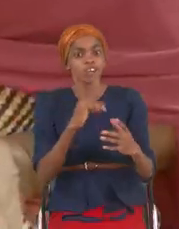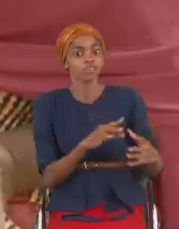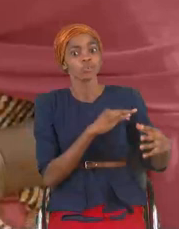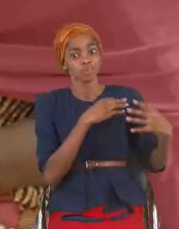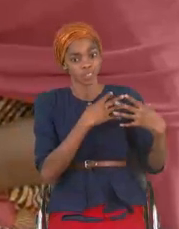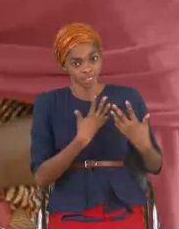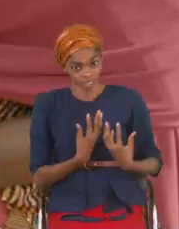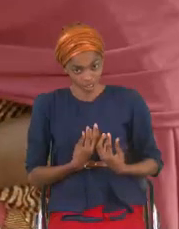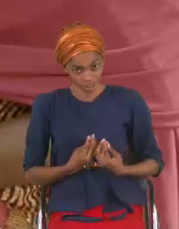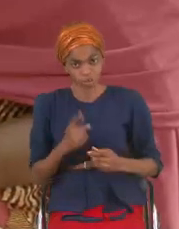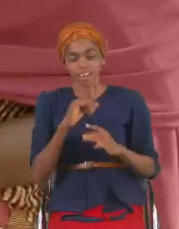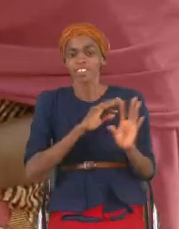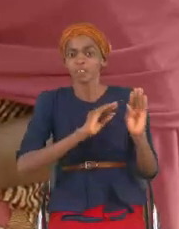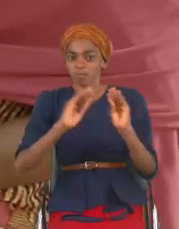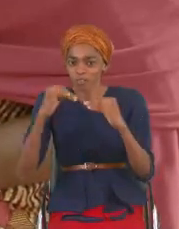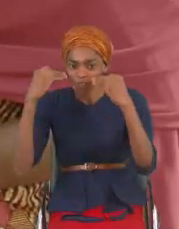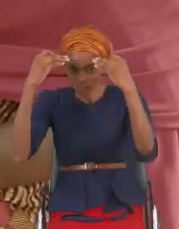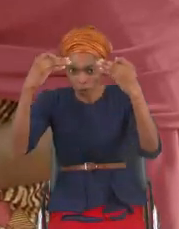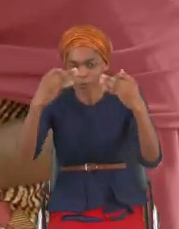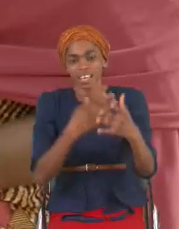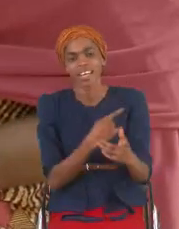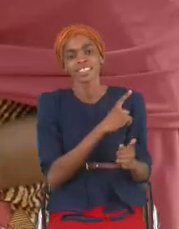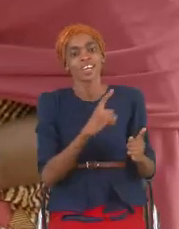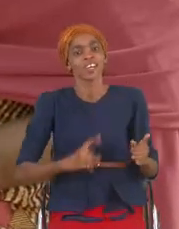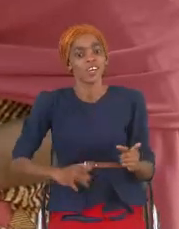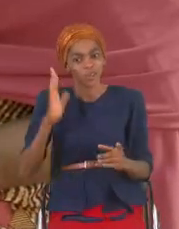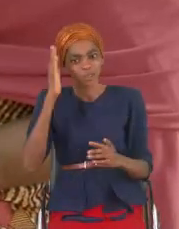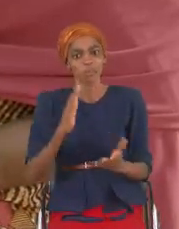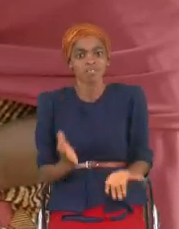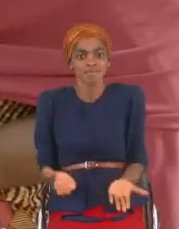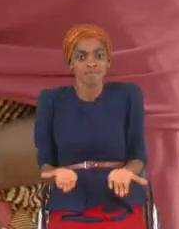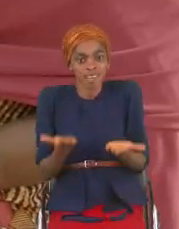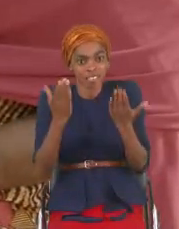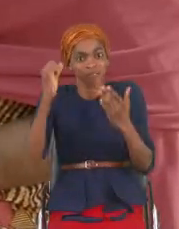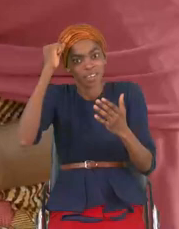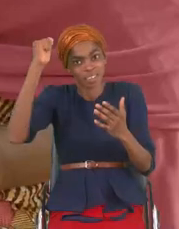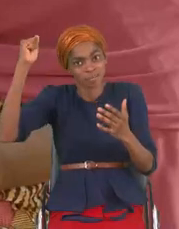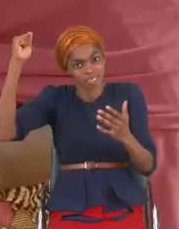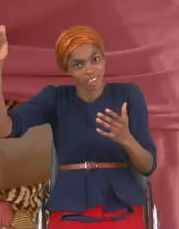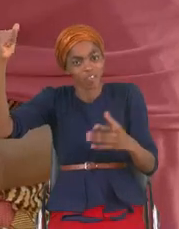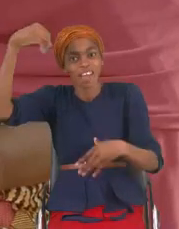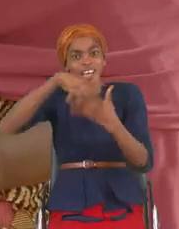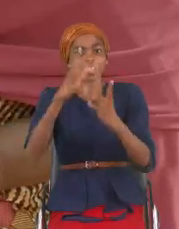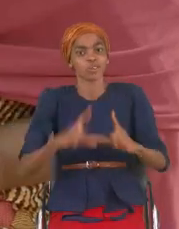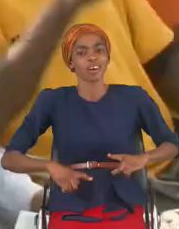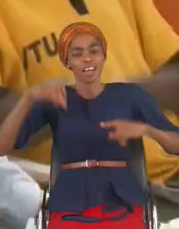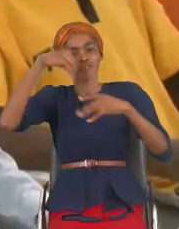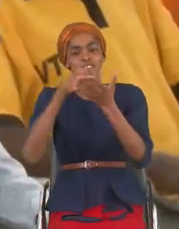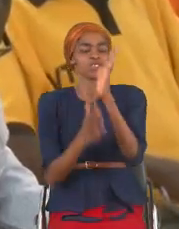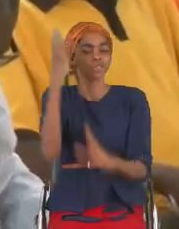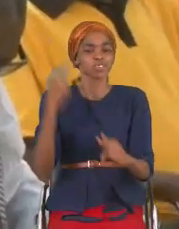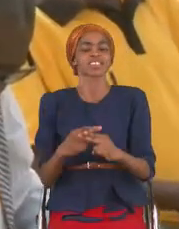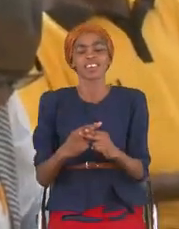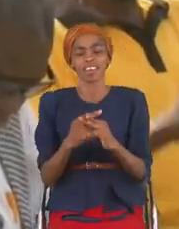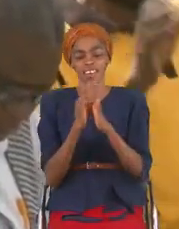forward. You'll be gentle, and the Lord will magnify himself in your life in